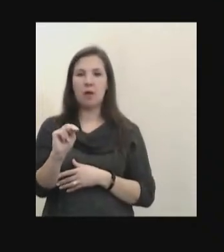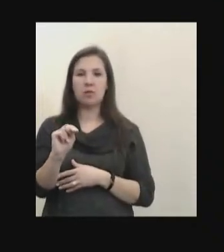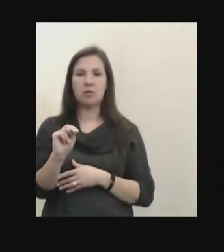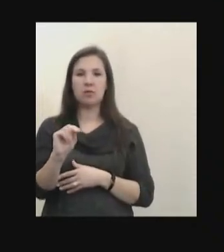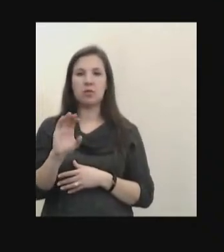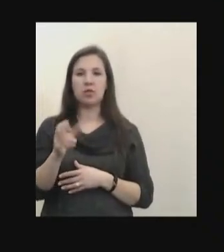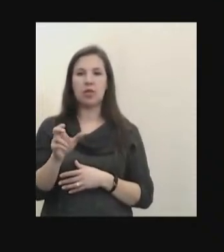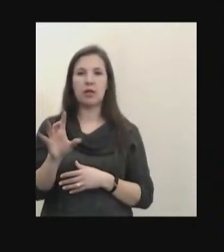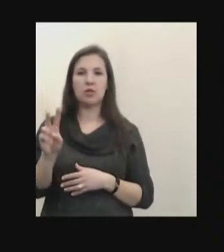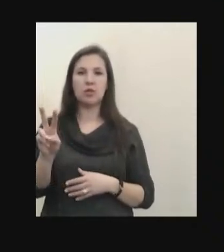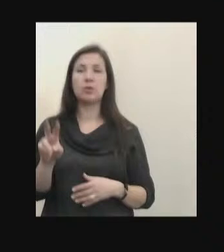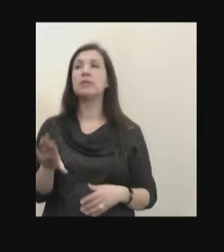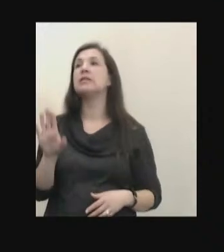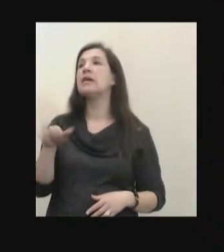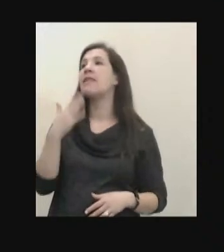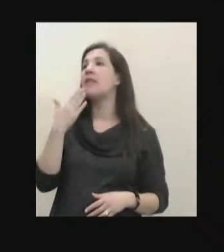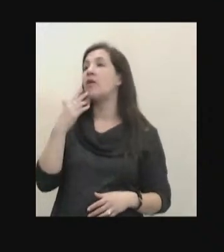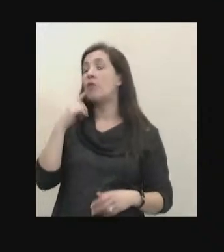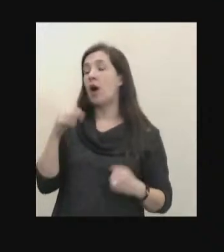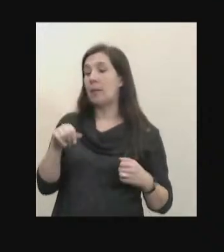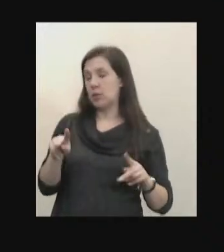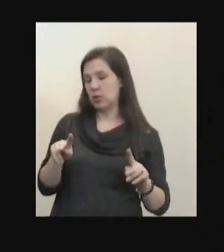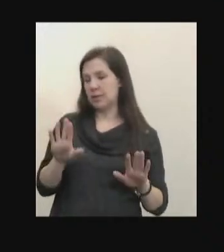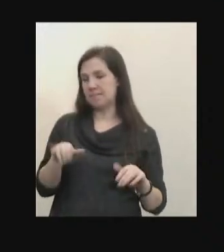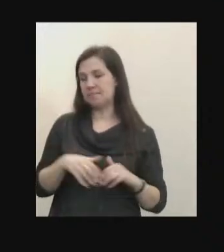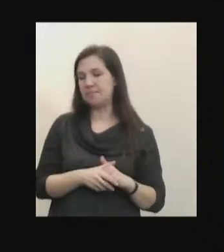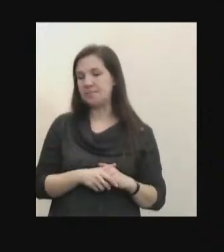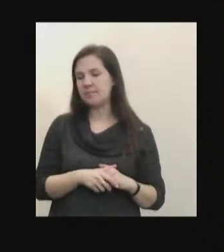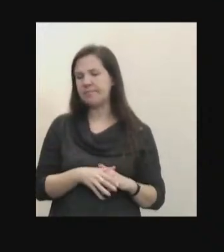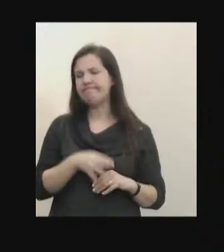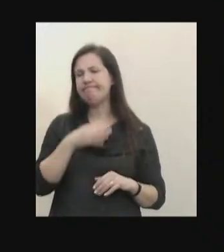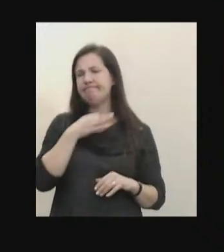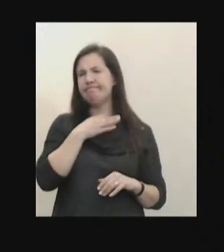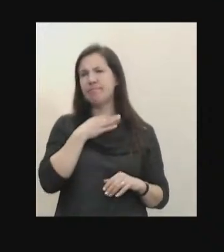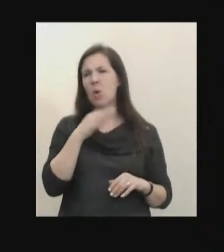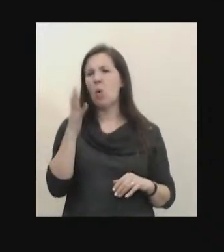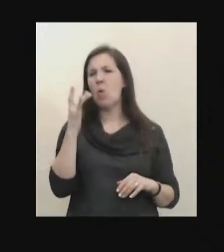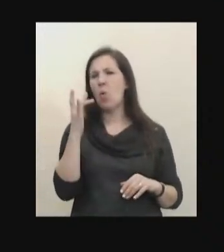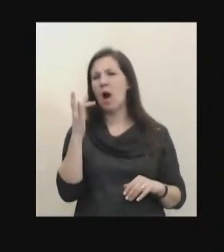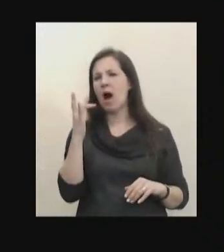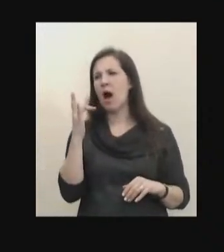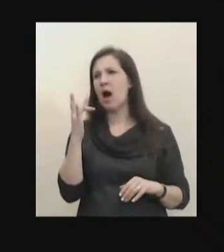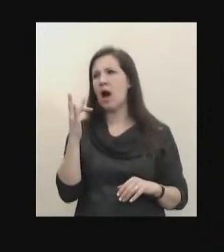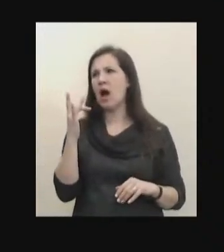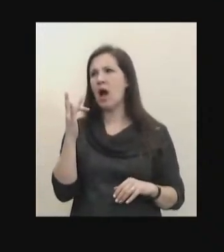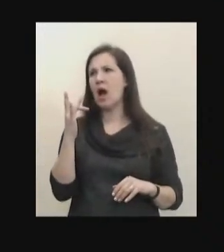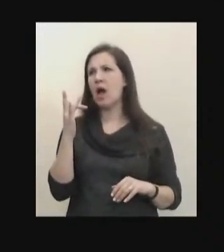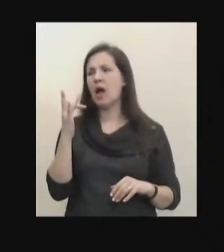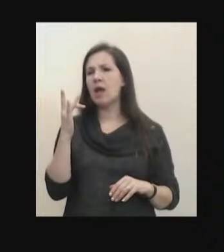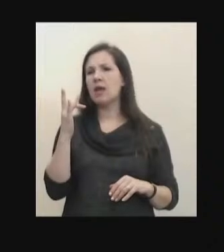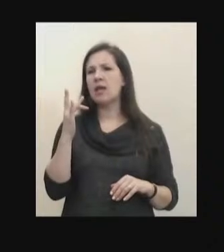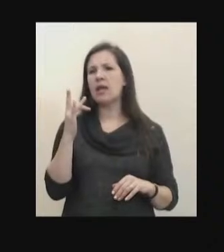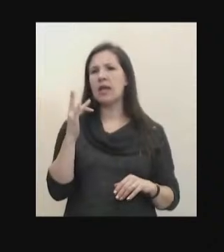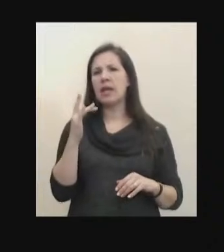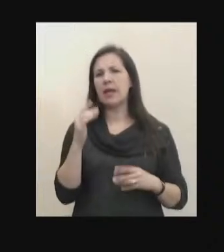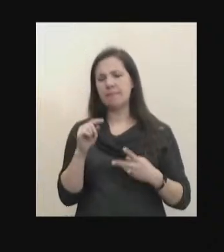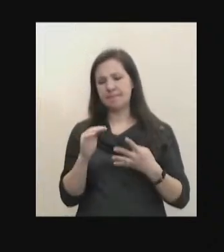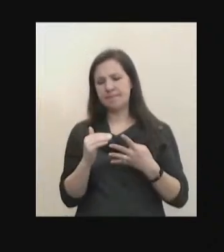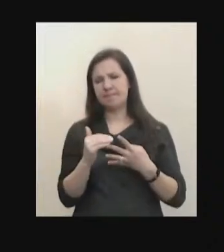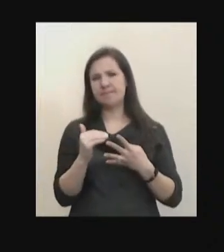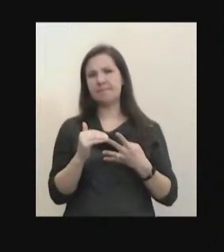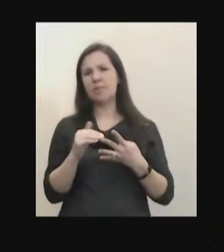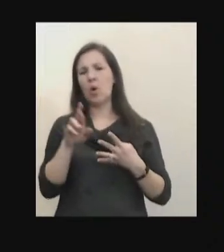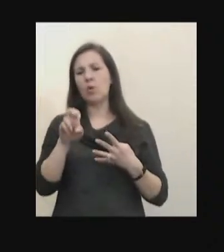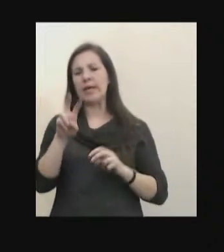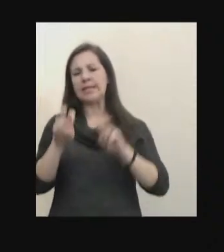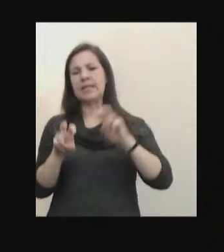Thank you for the opportunity. I'm kind of curious why the reassessment is taking place on December 13th, given